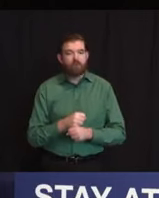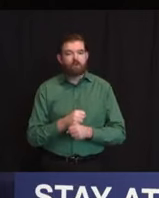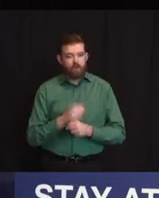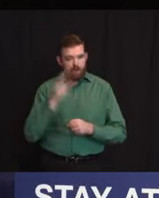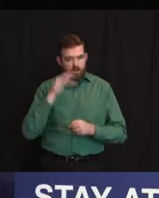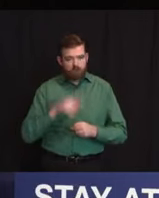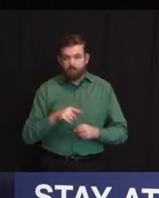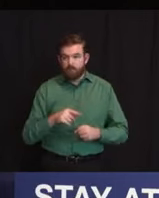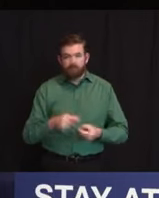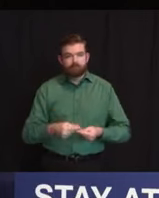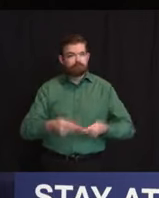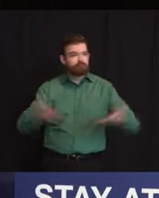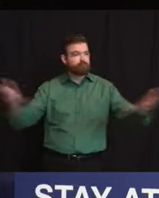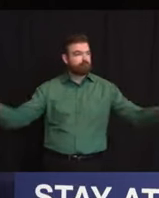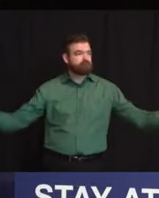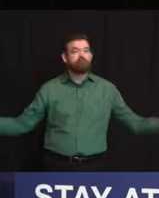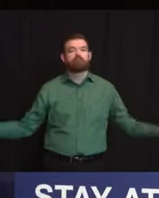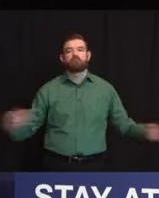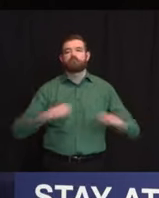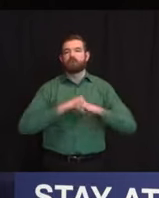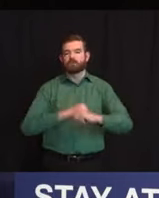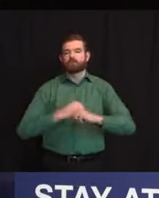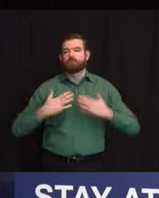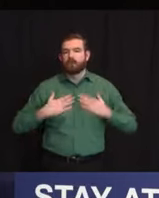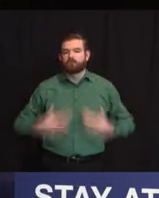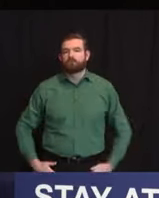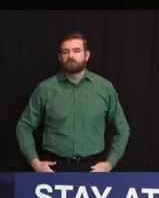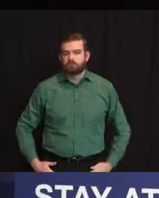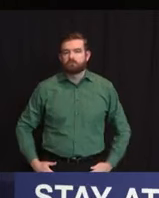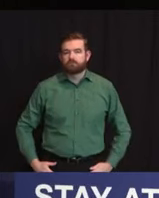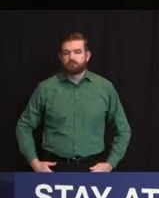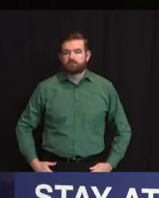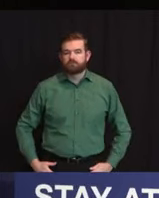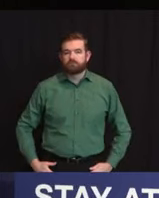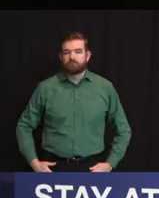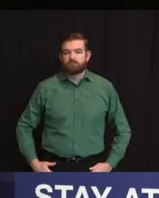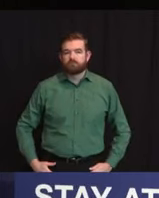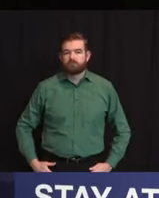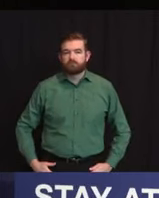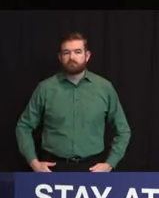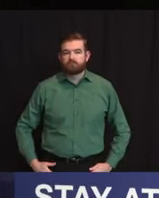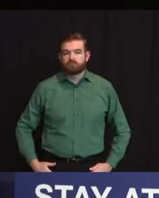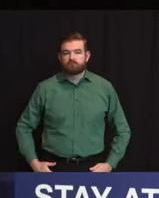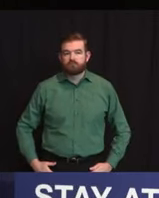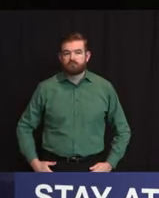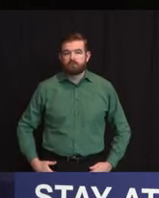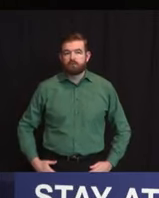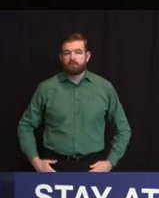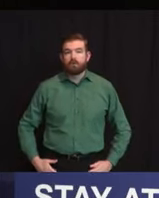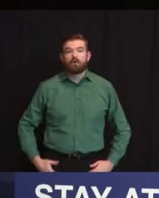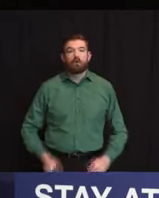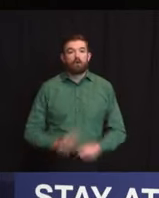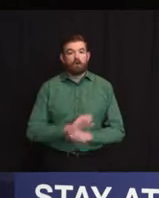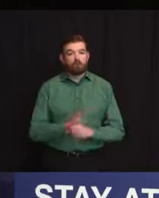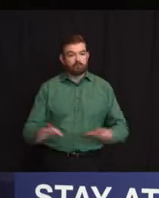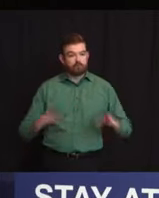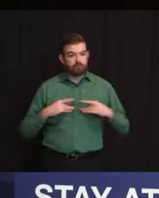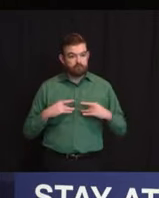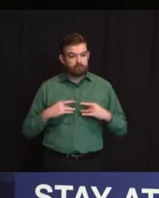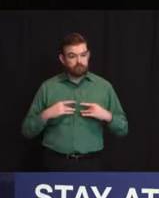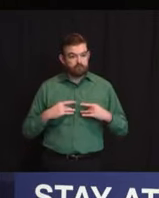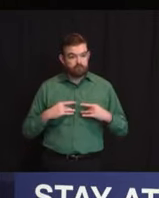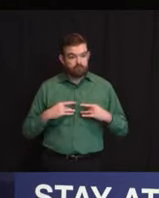prevent you from getting an infection again, and if you've made antibodies, then you might assume that you're immune from getting that infection again. So when people talk